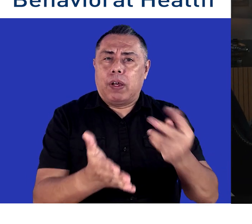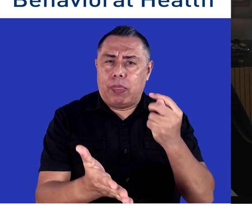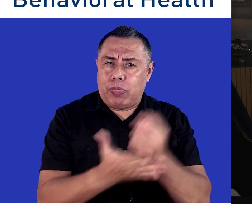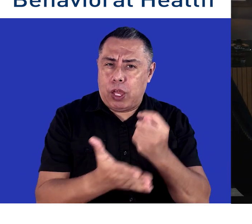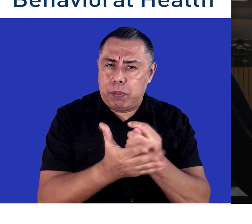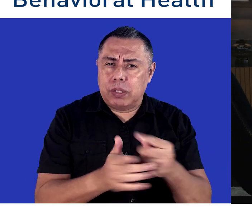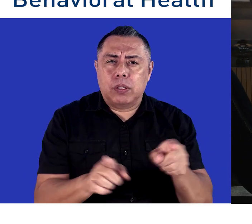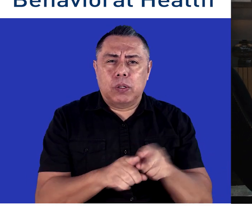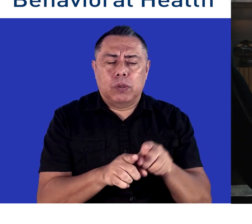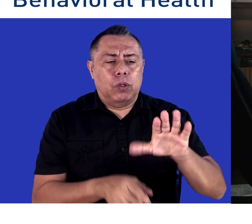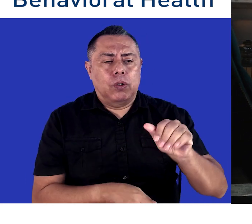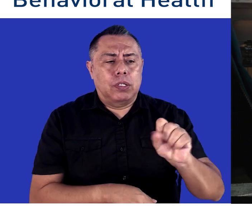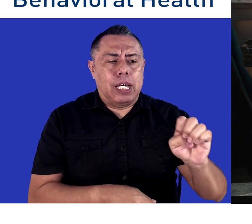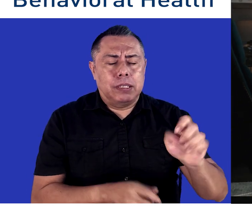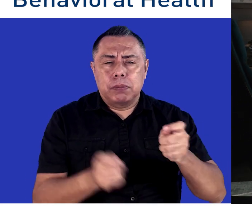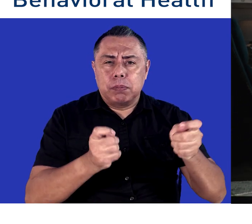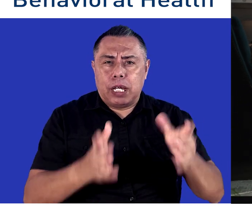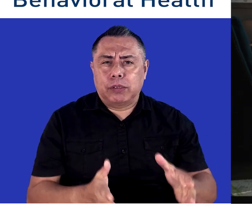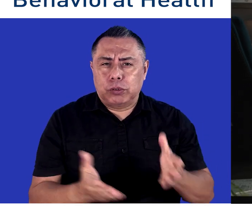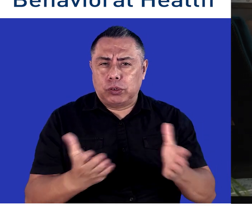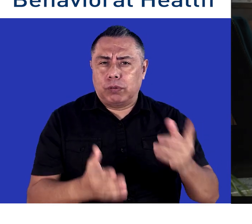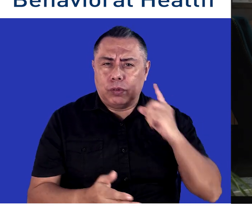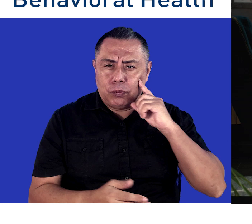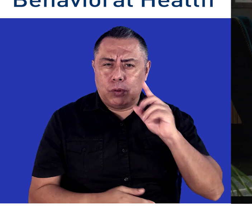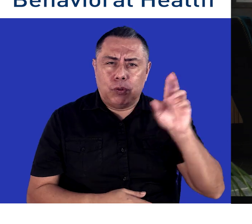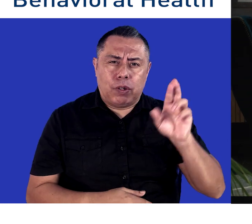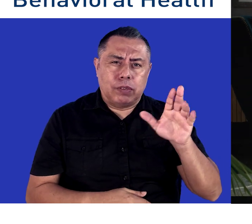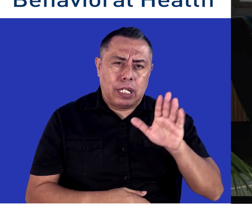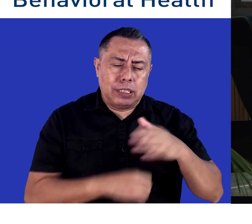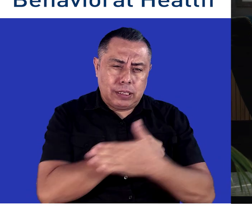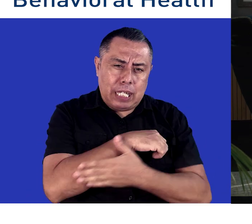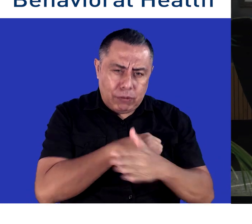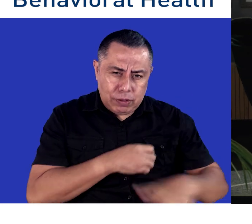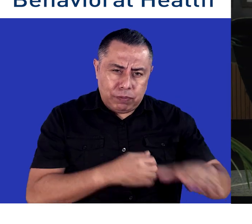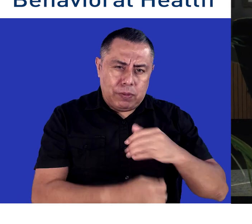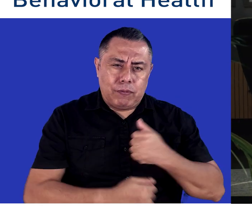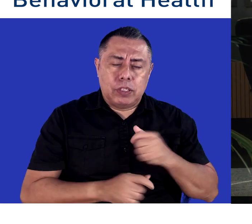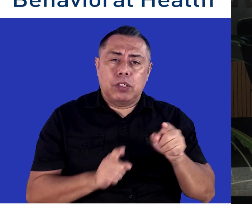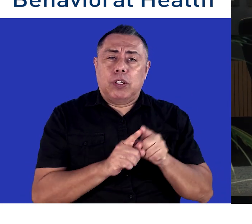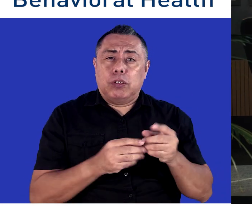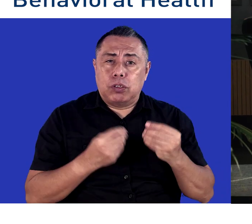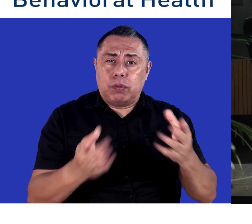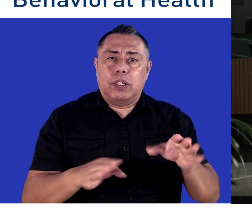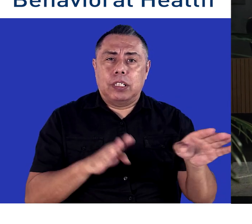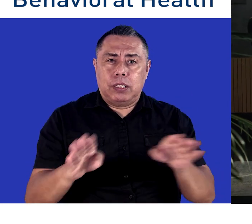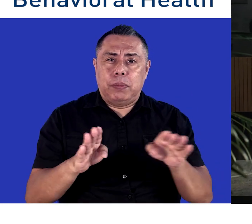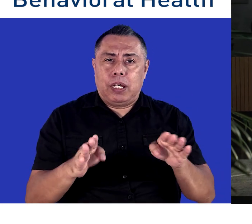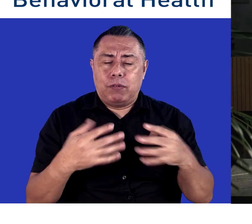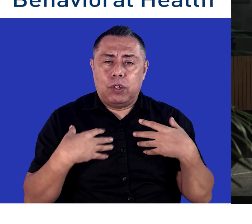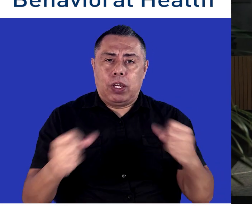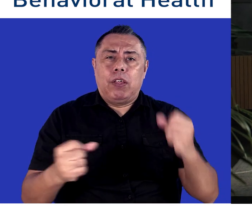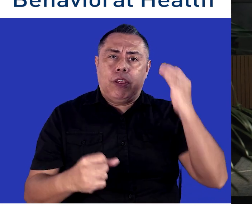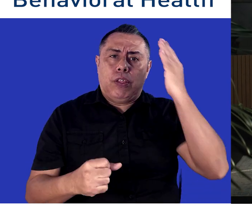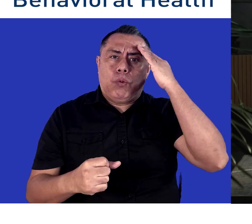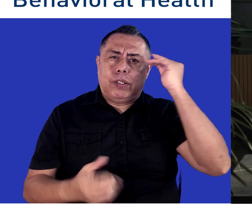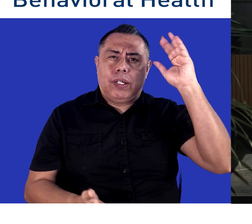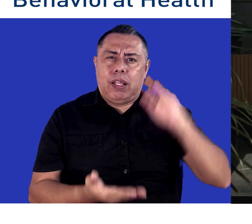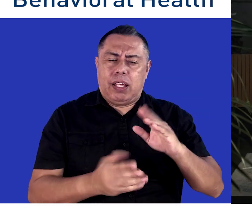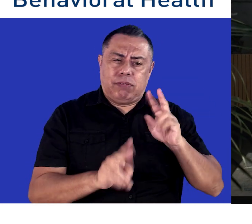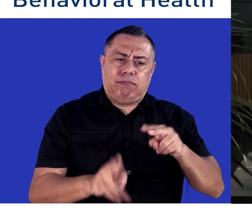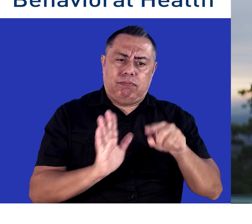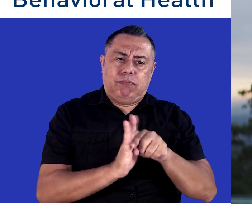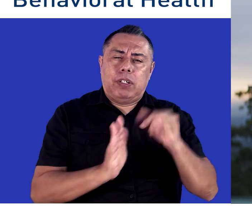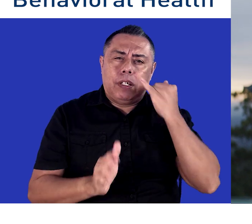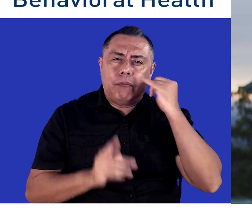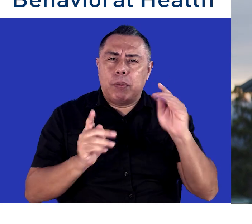and case management services to Riverside County vets, but also promotes behavioral health awareness and stigma reduction to seeking